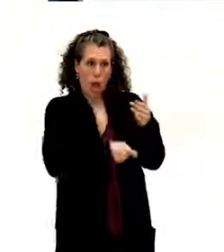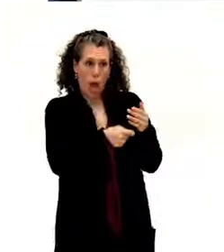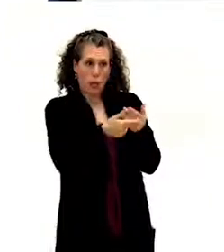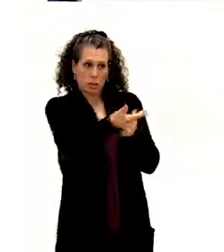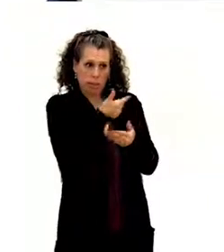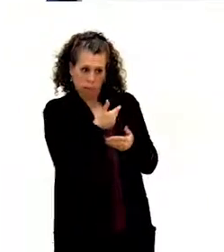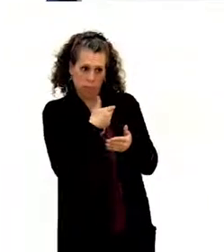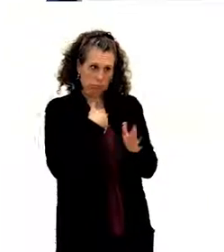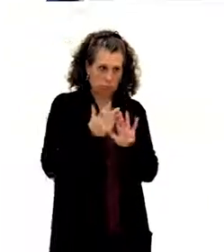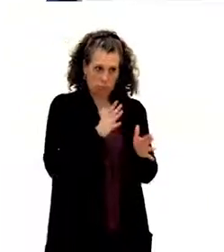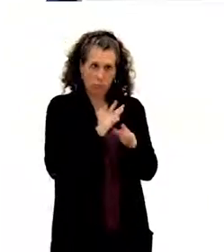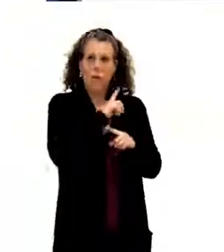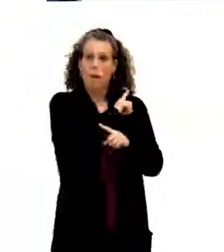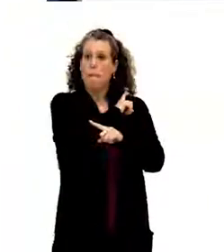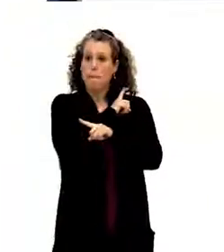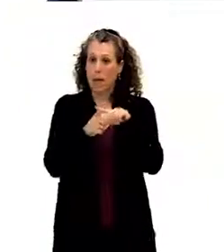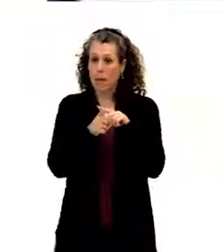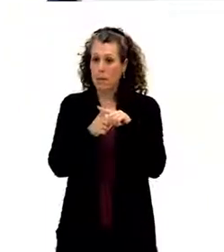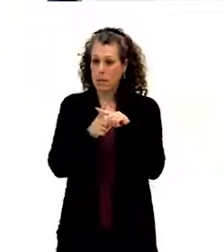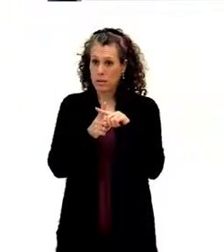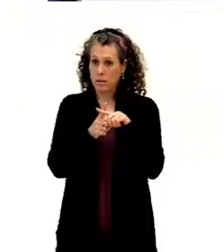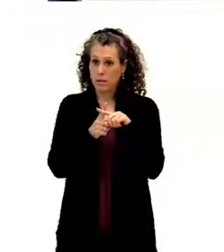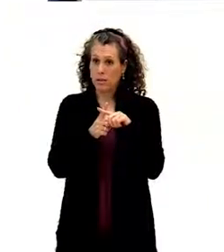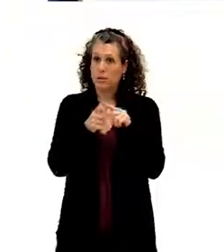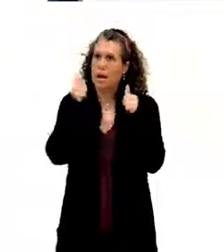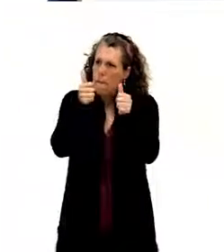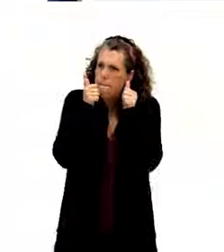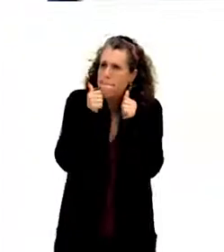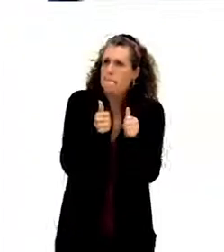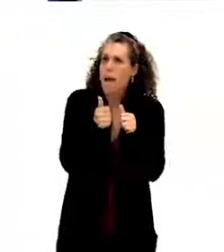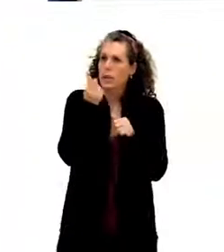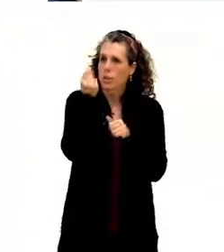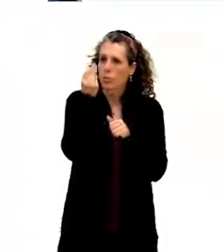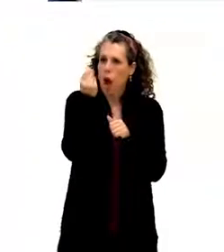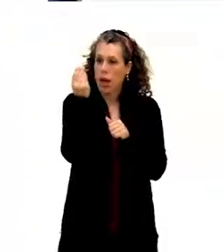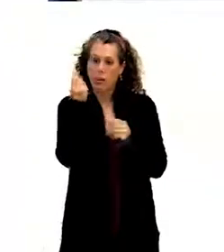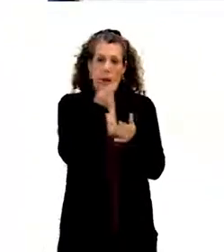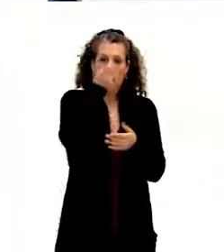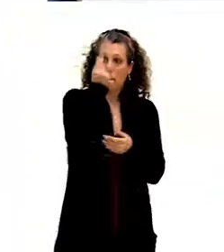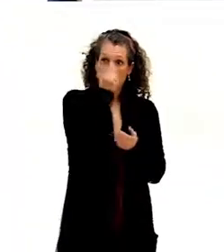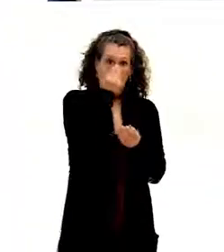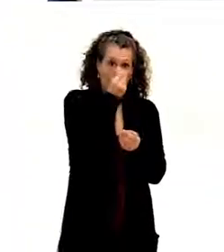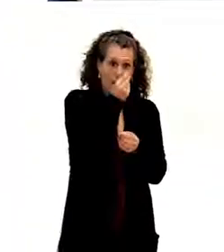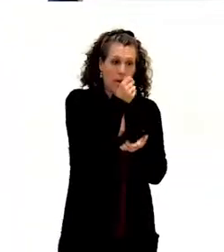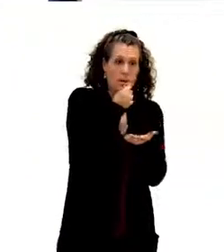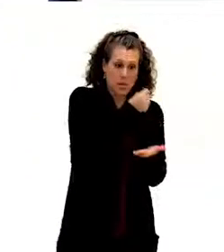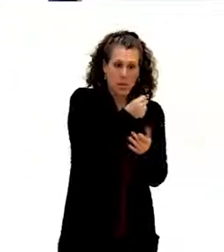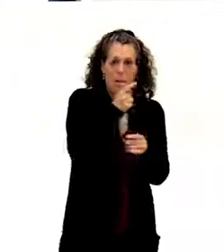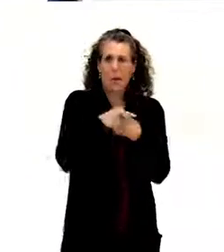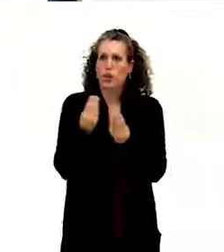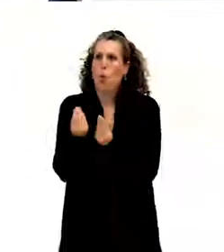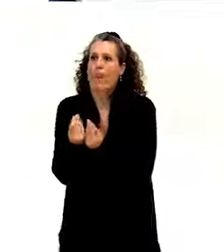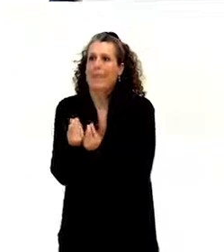using a best price quality ratio to deliver